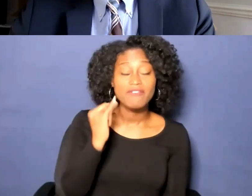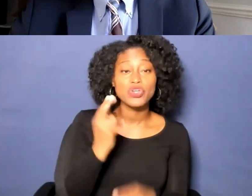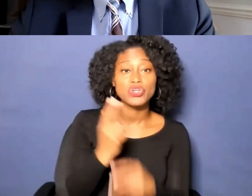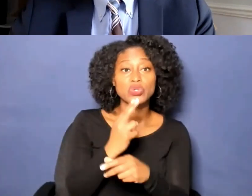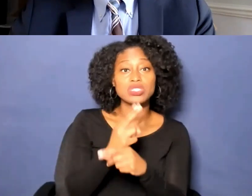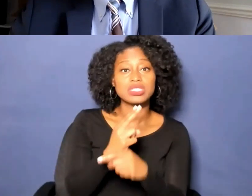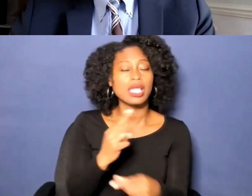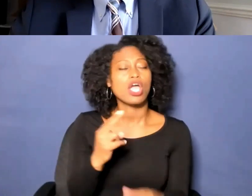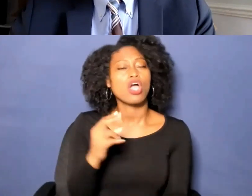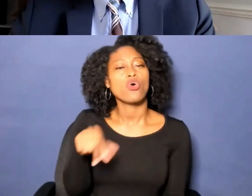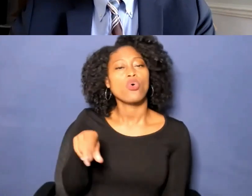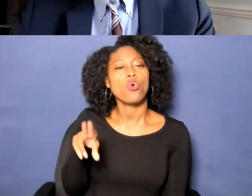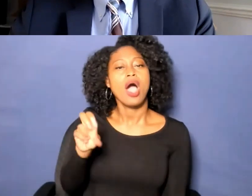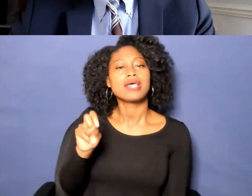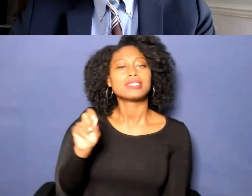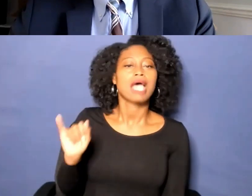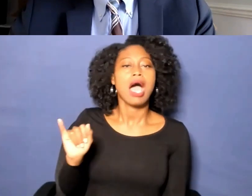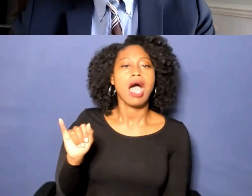quasi-experimental